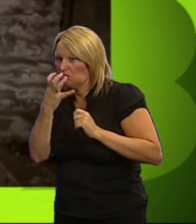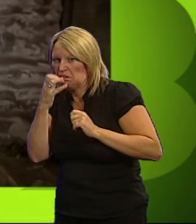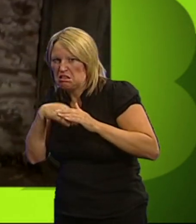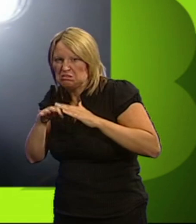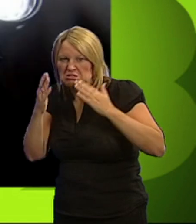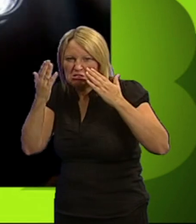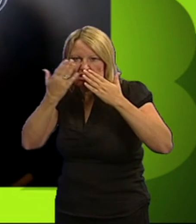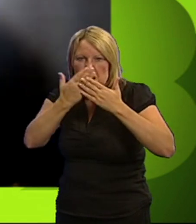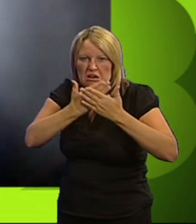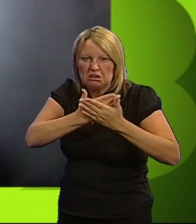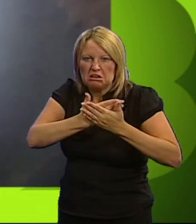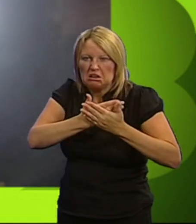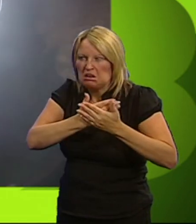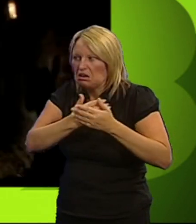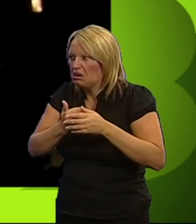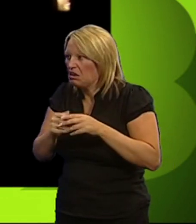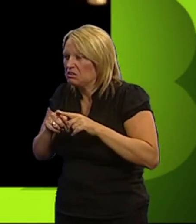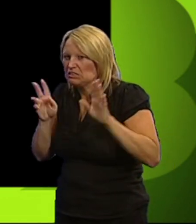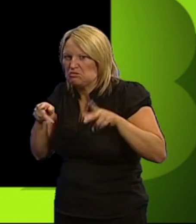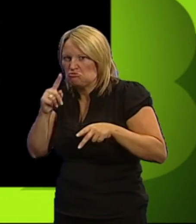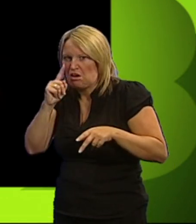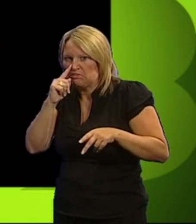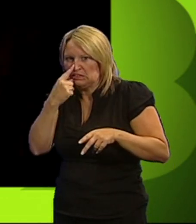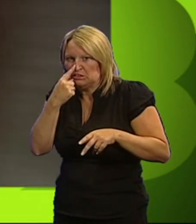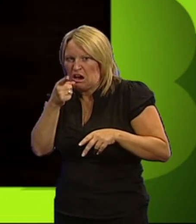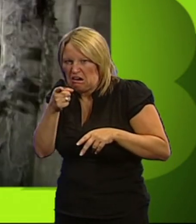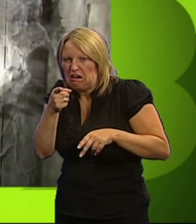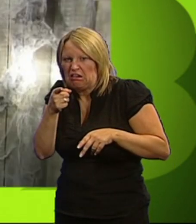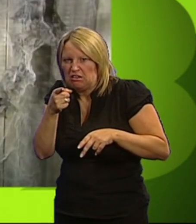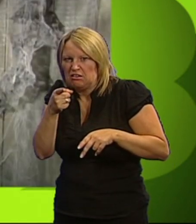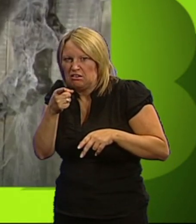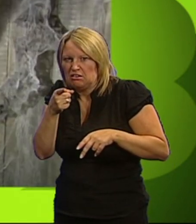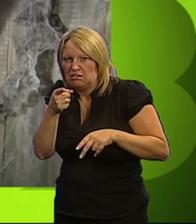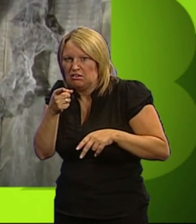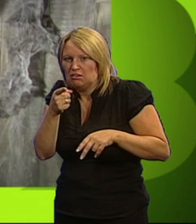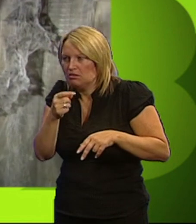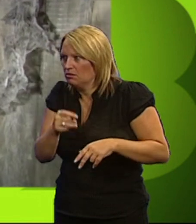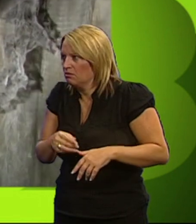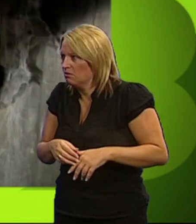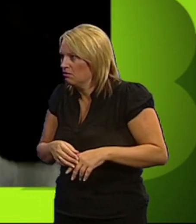Skulking around in the dark like the dead rat you are.